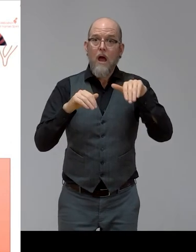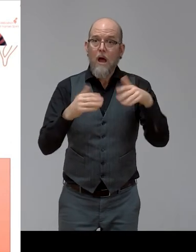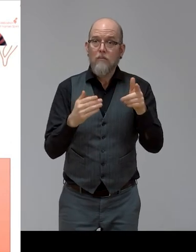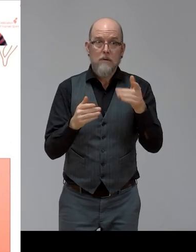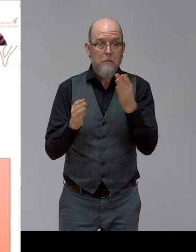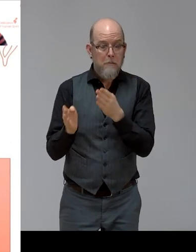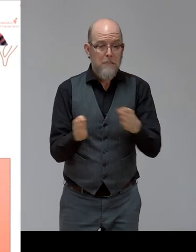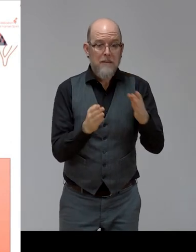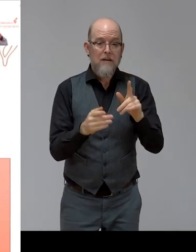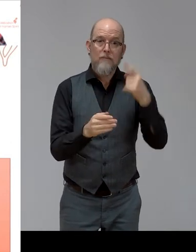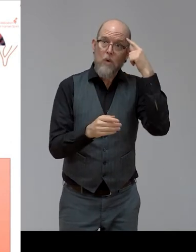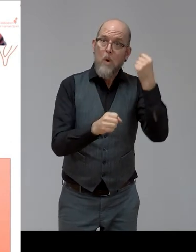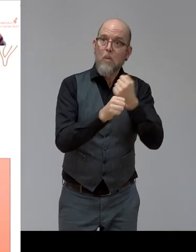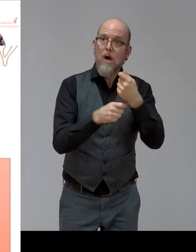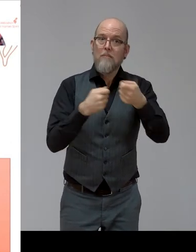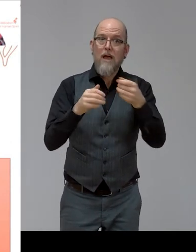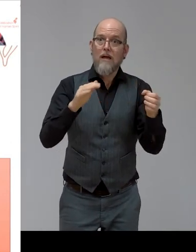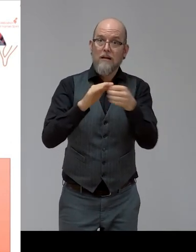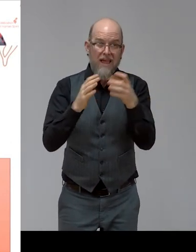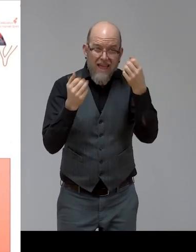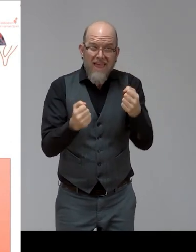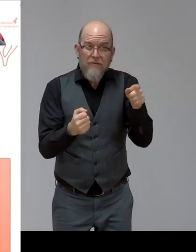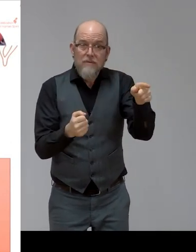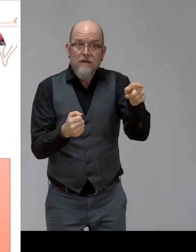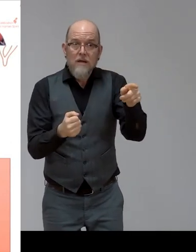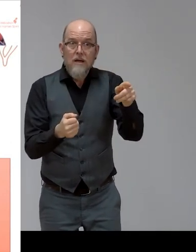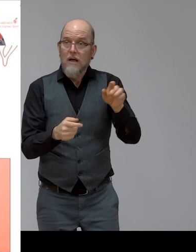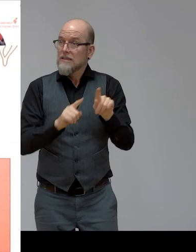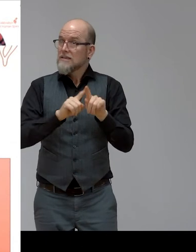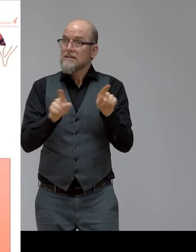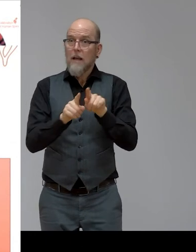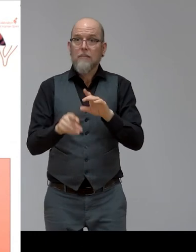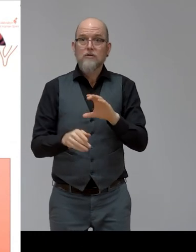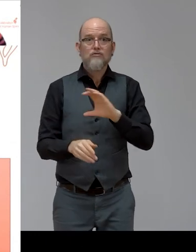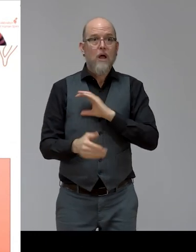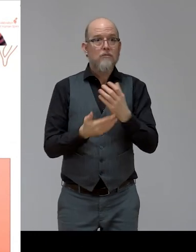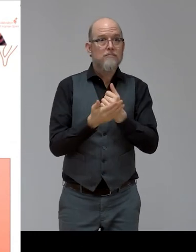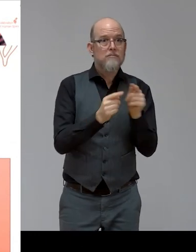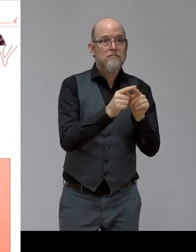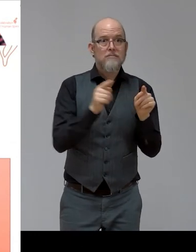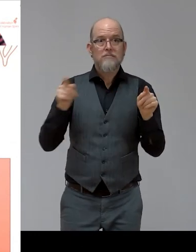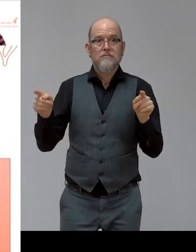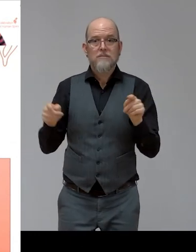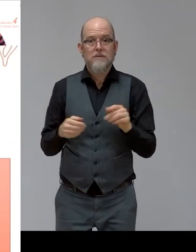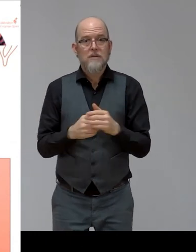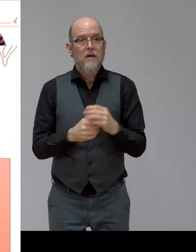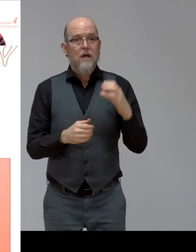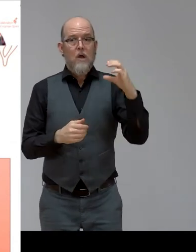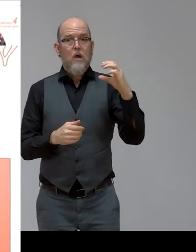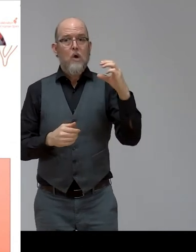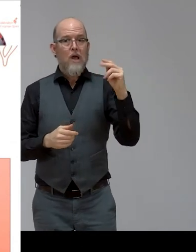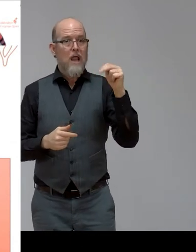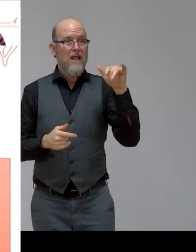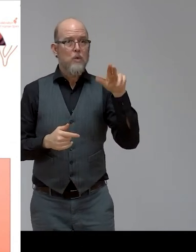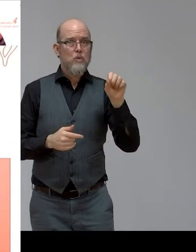efficiency, and confident like anybody else? Since Cornelius had very little experience of using technology, he